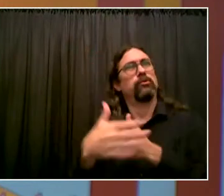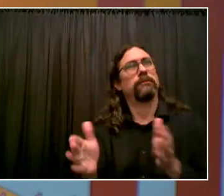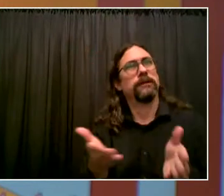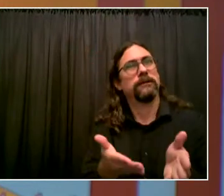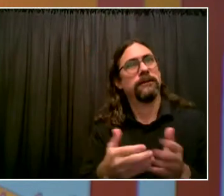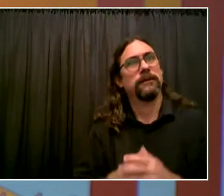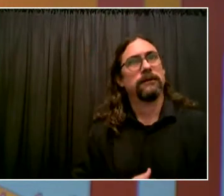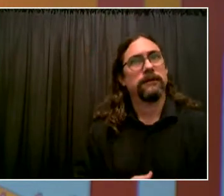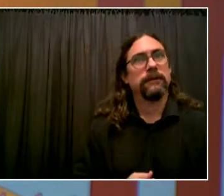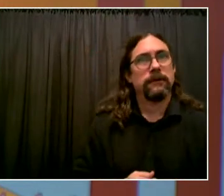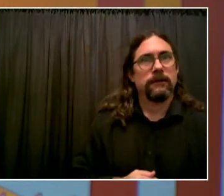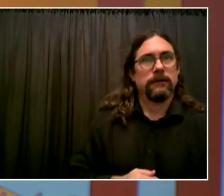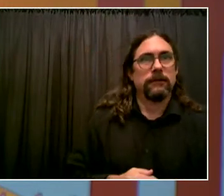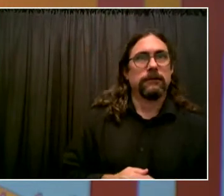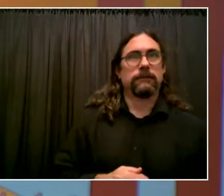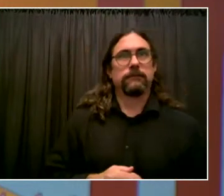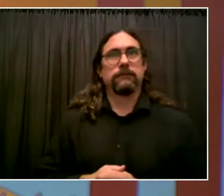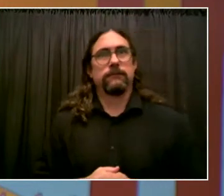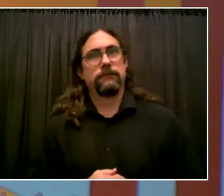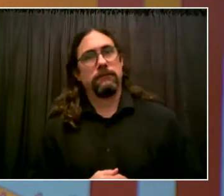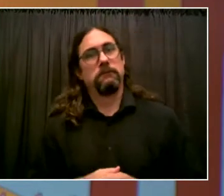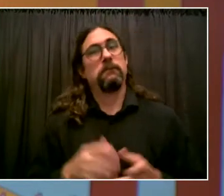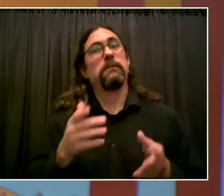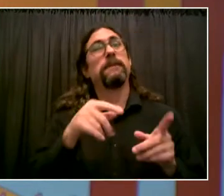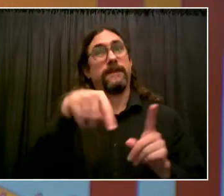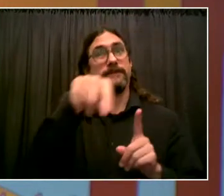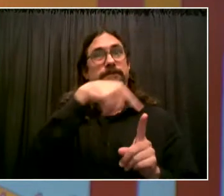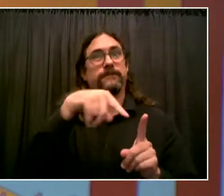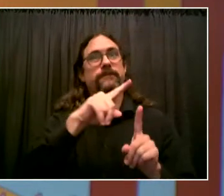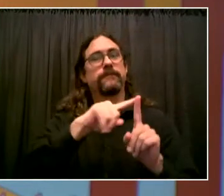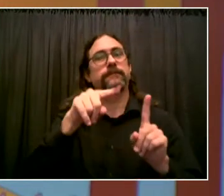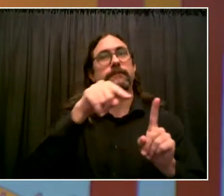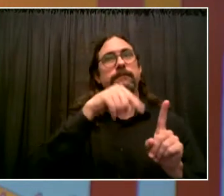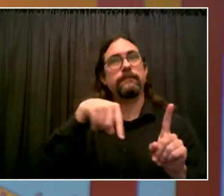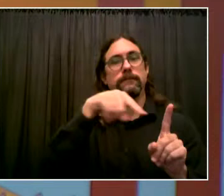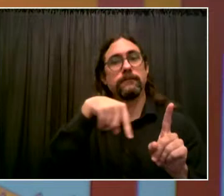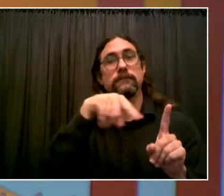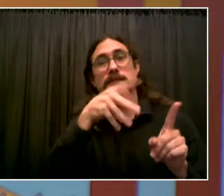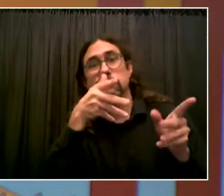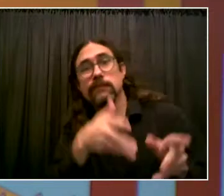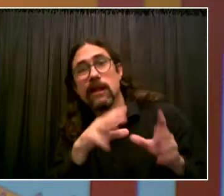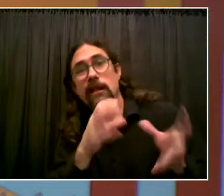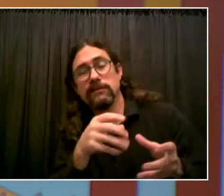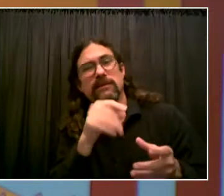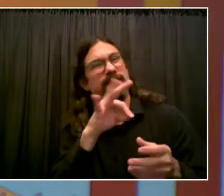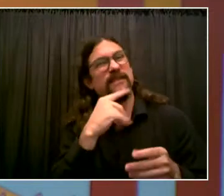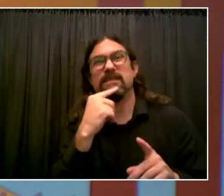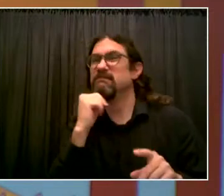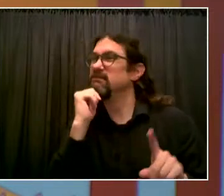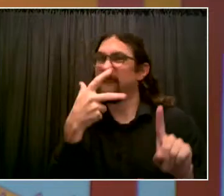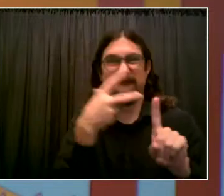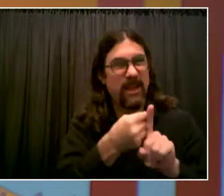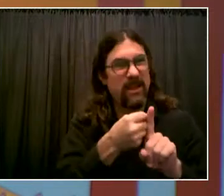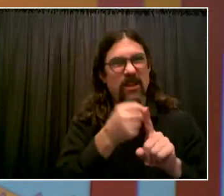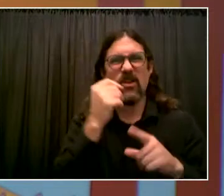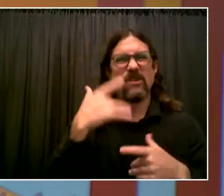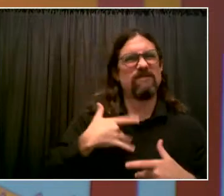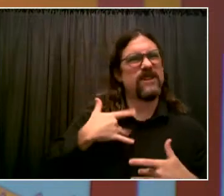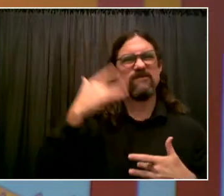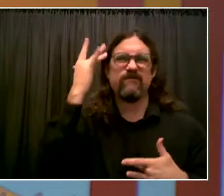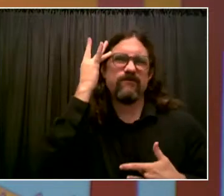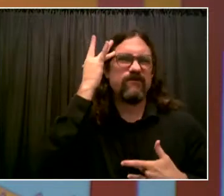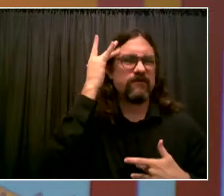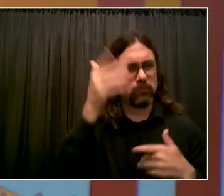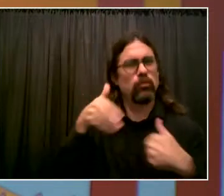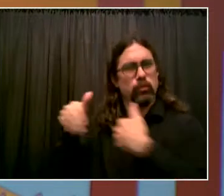the same reality at the elementary school level. Minimize the unnecessary quarantining. Keep those kids in school where they're being taught the